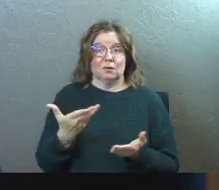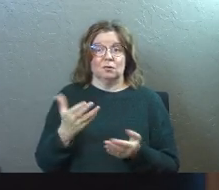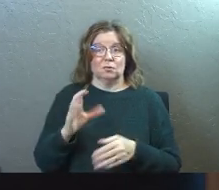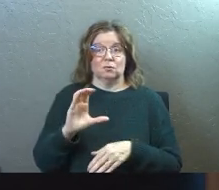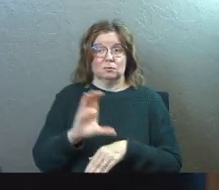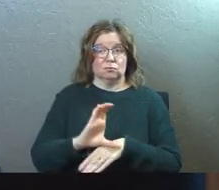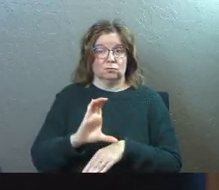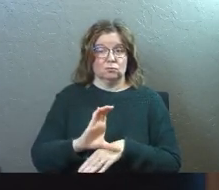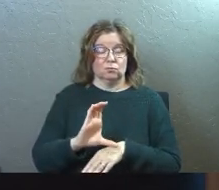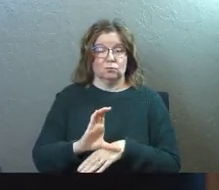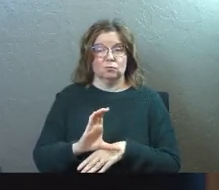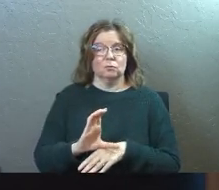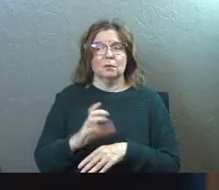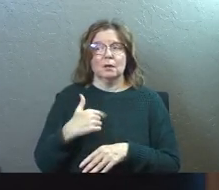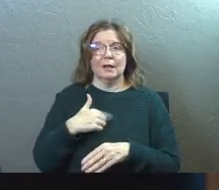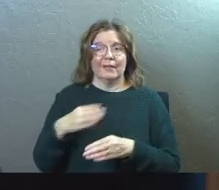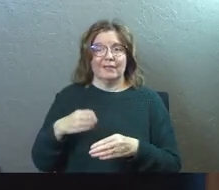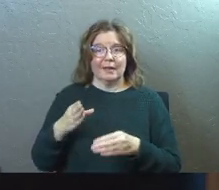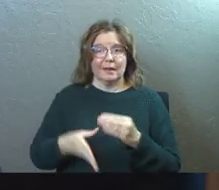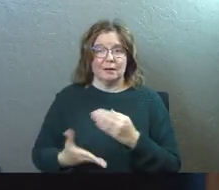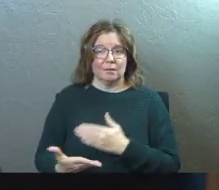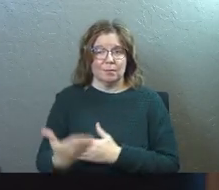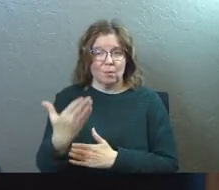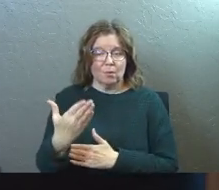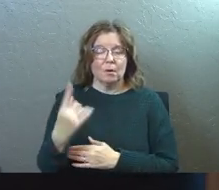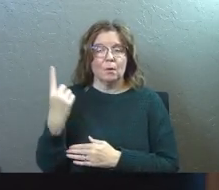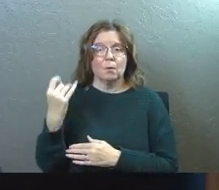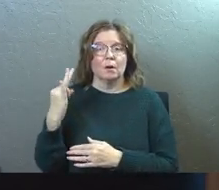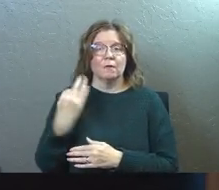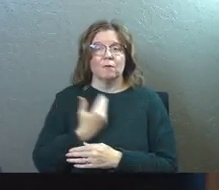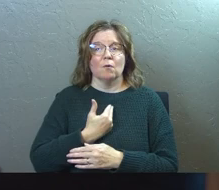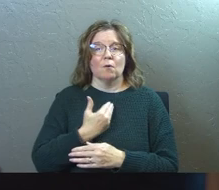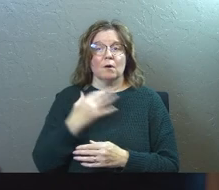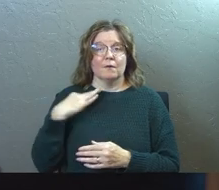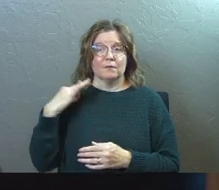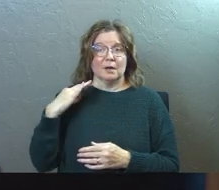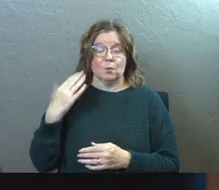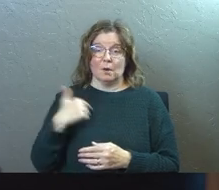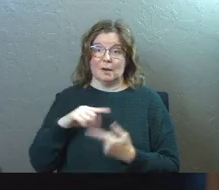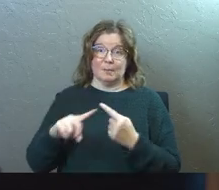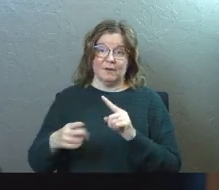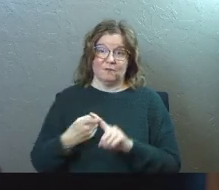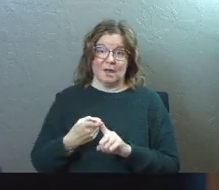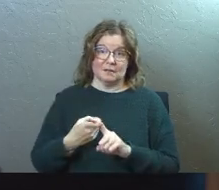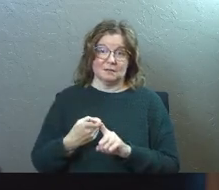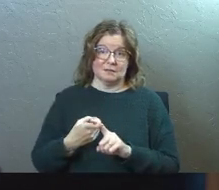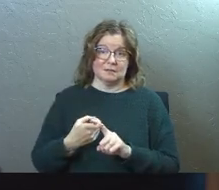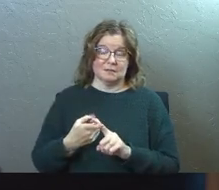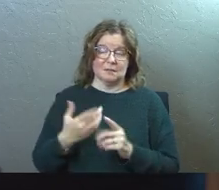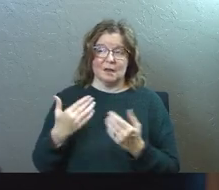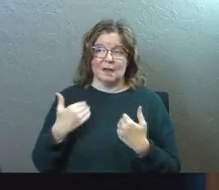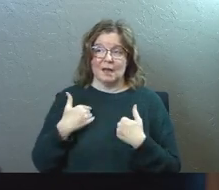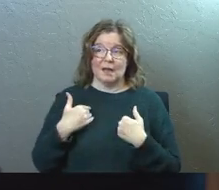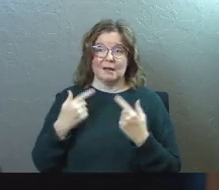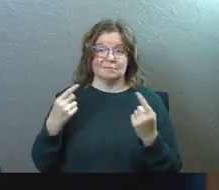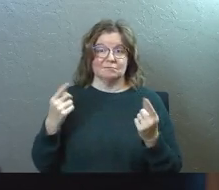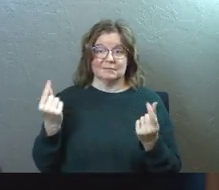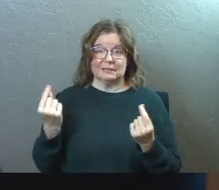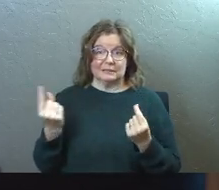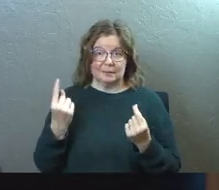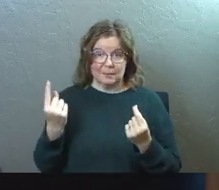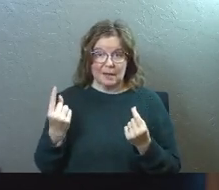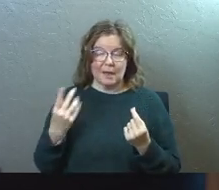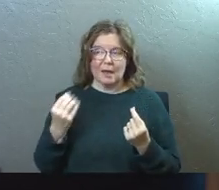at Grace, and we were at the end of the morning, and one of our volunteers, one of my friends, had done something,